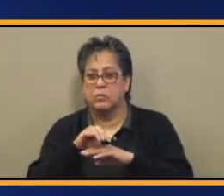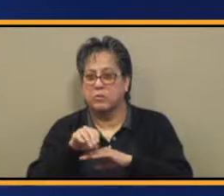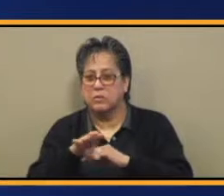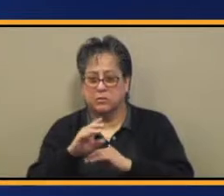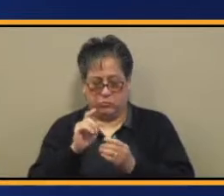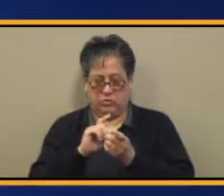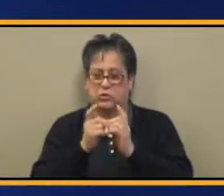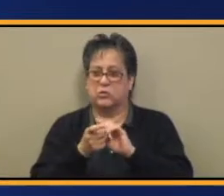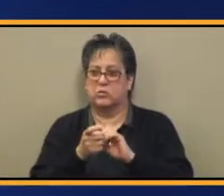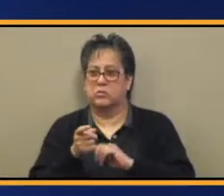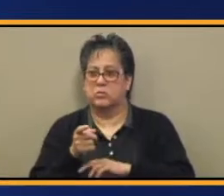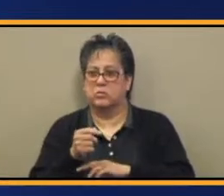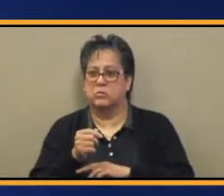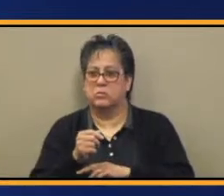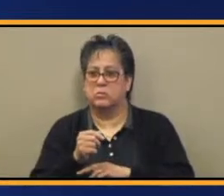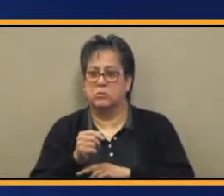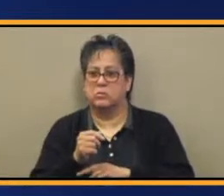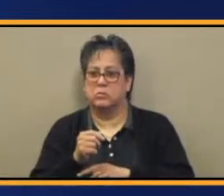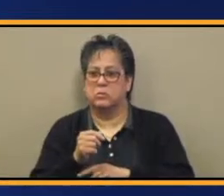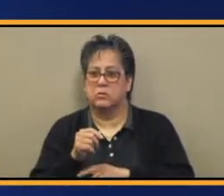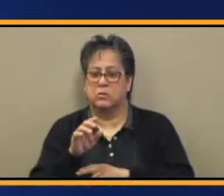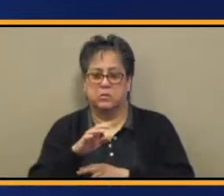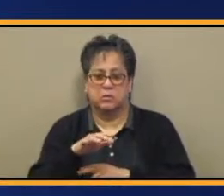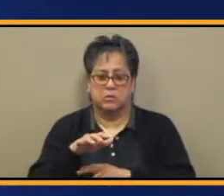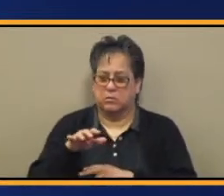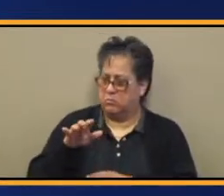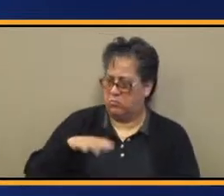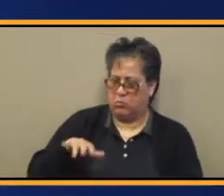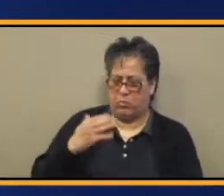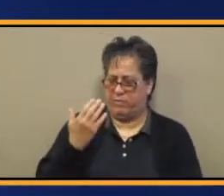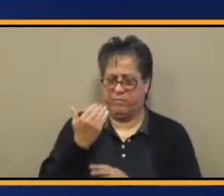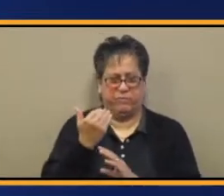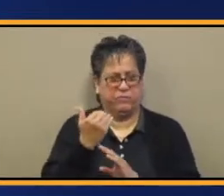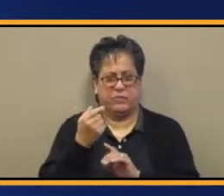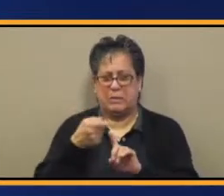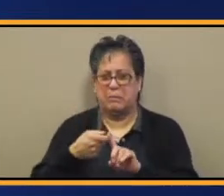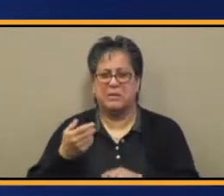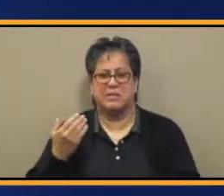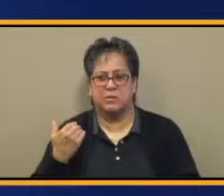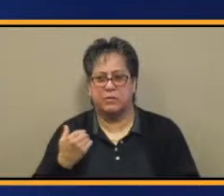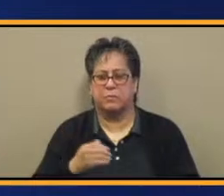change to the normal operations. 15 right. Months ago. It was about 15 months ago. It's been a while.